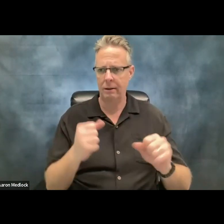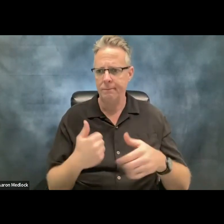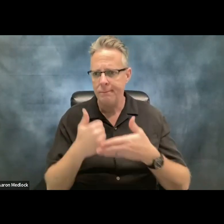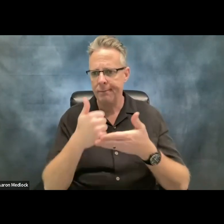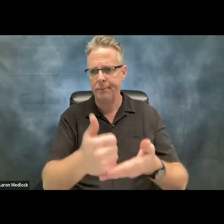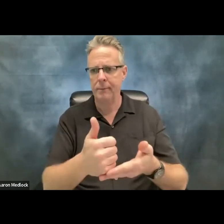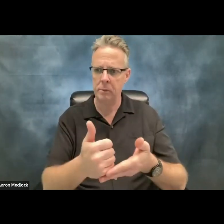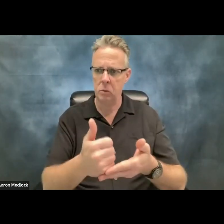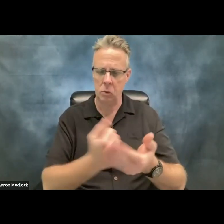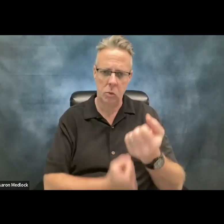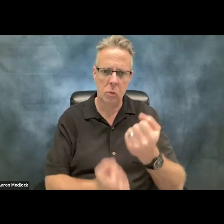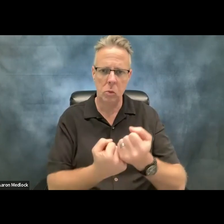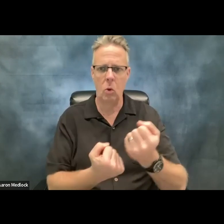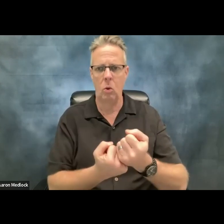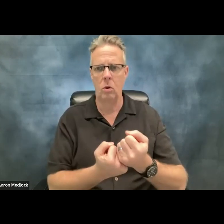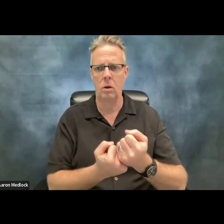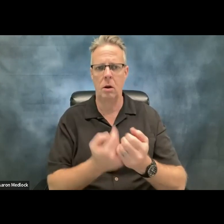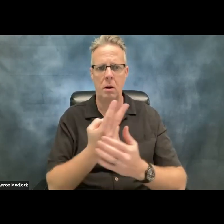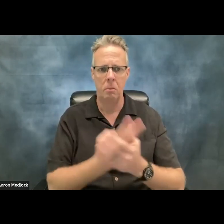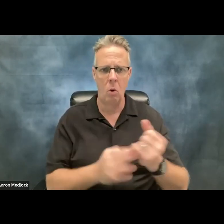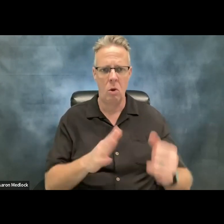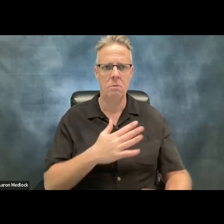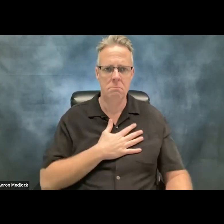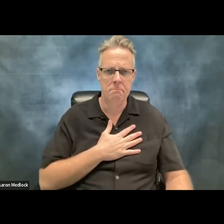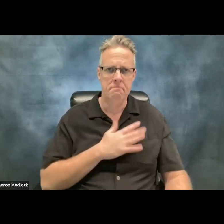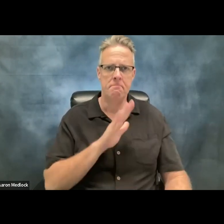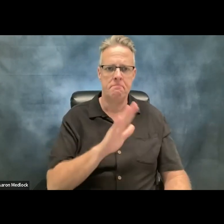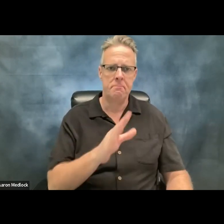to support both candid and